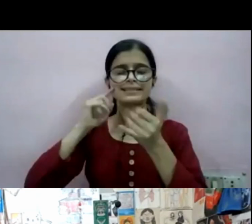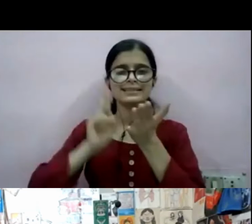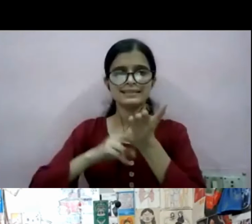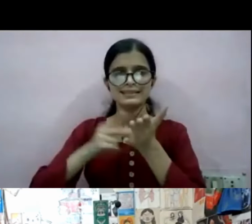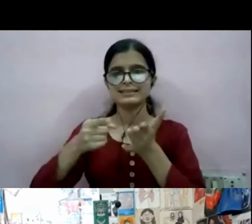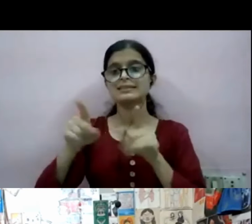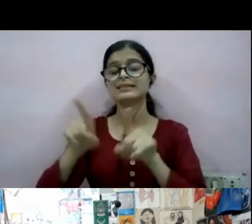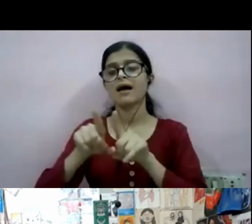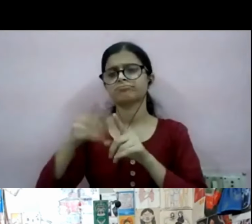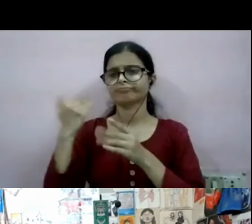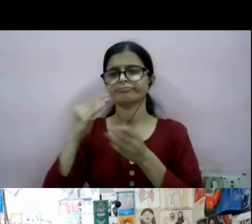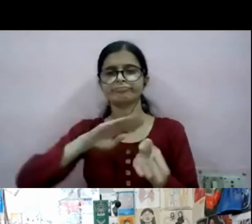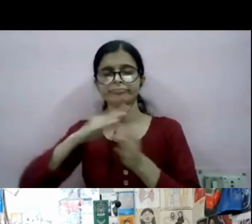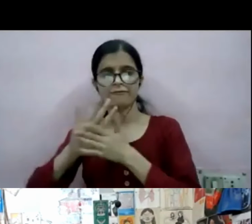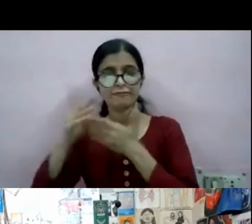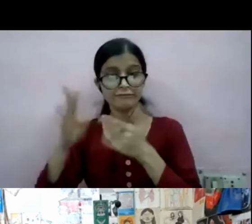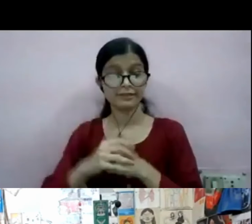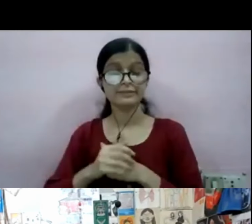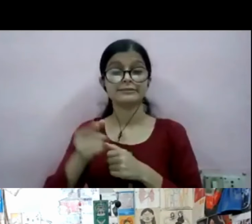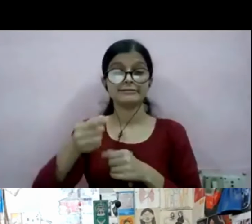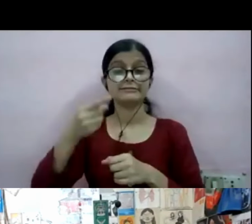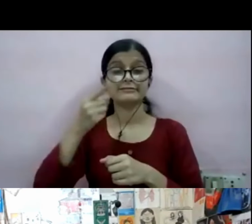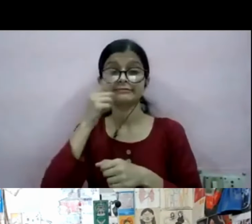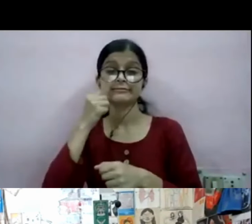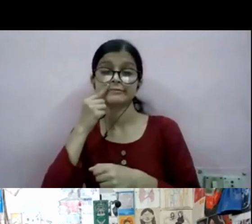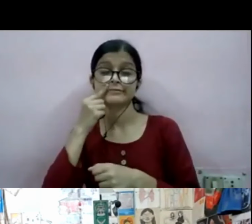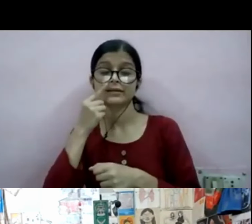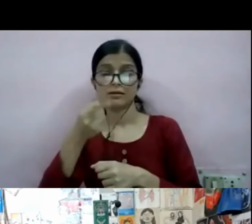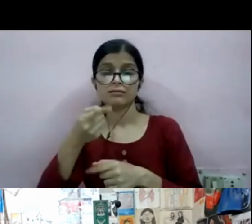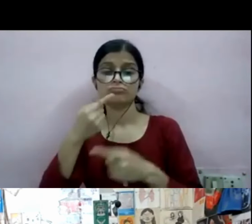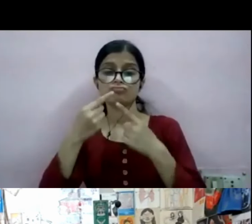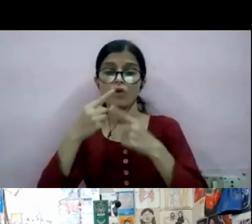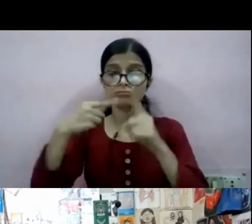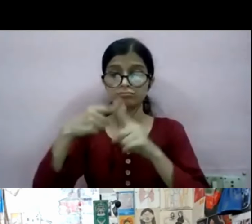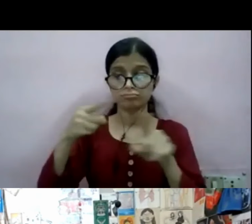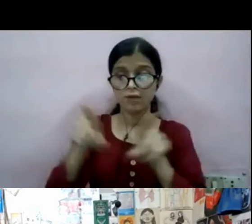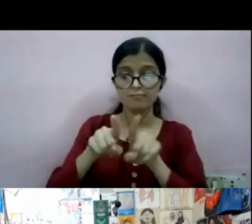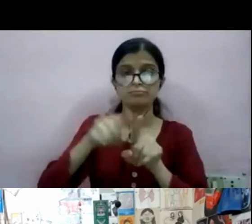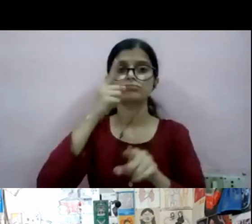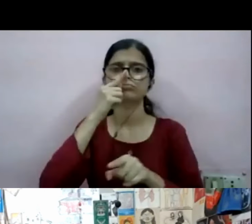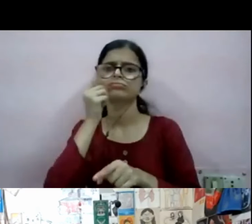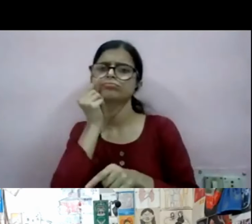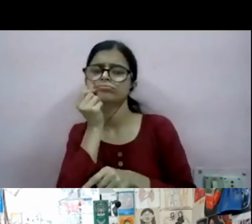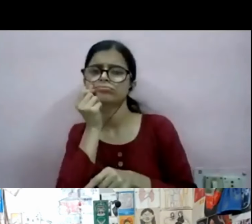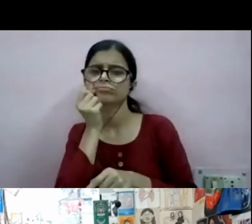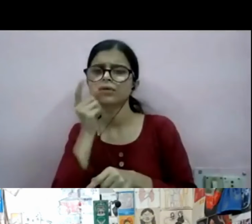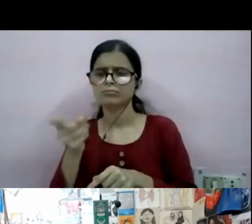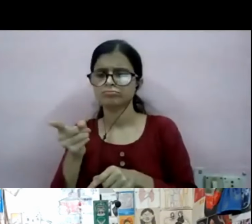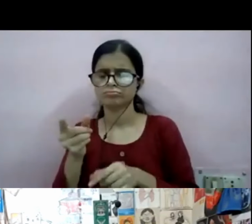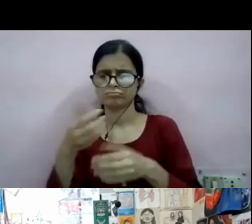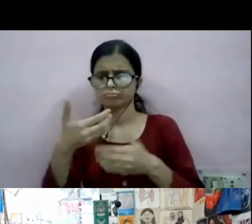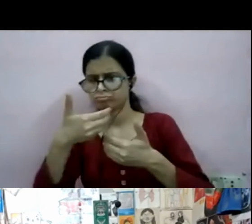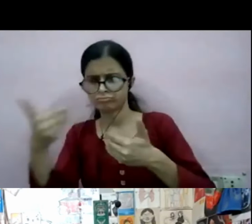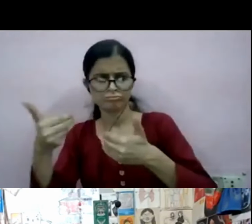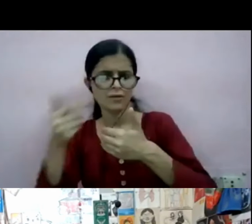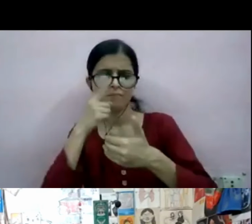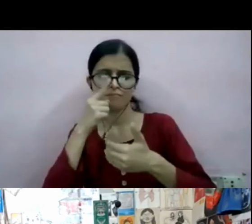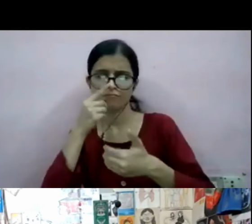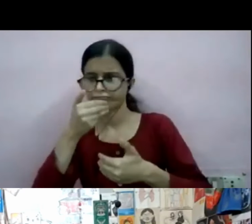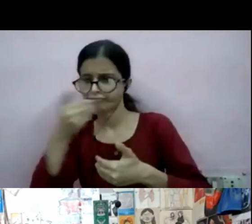gender. And she says that what it means to be a man or a woman in a specific context takes